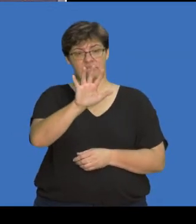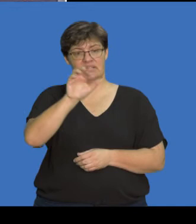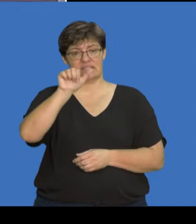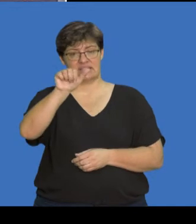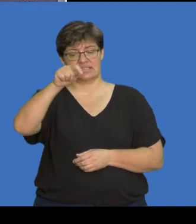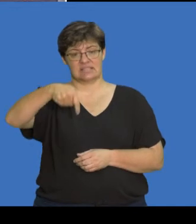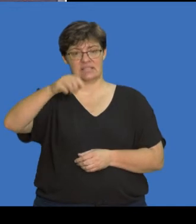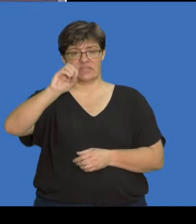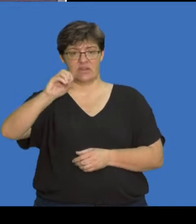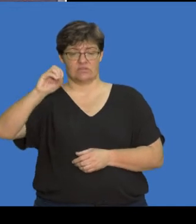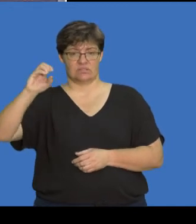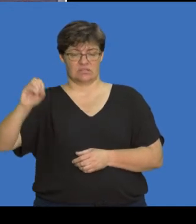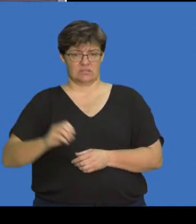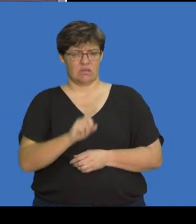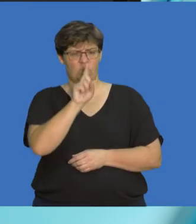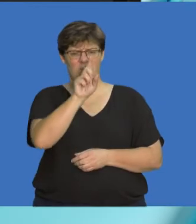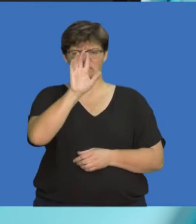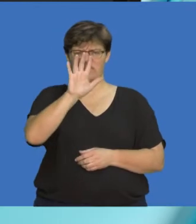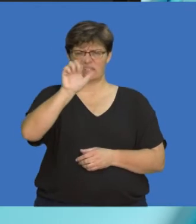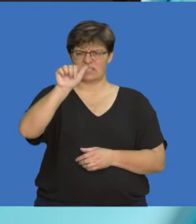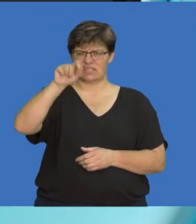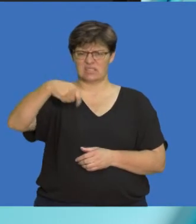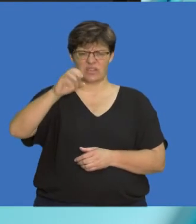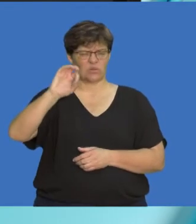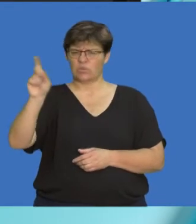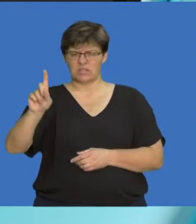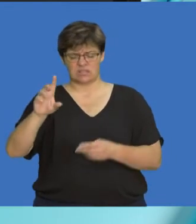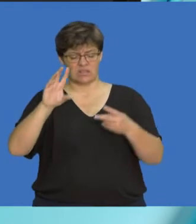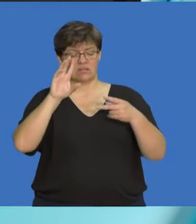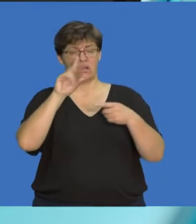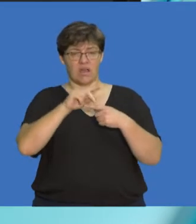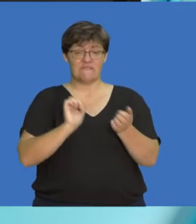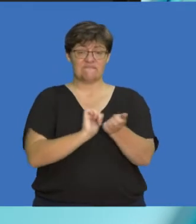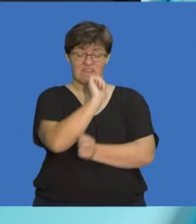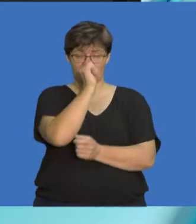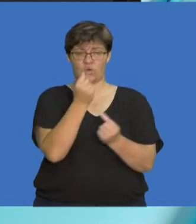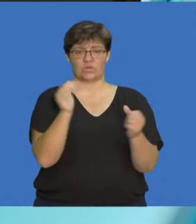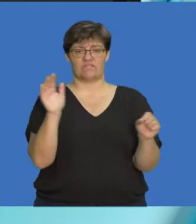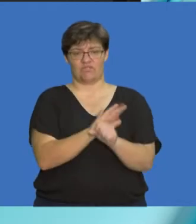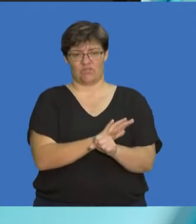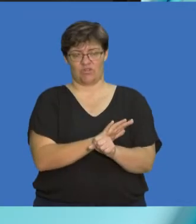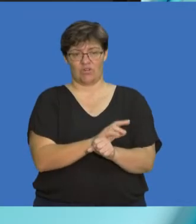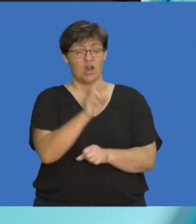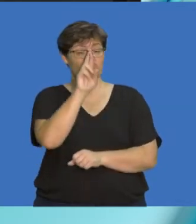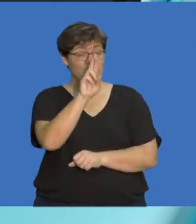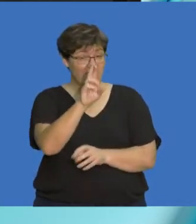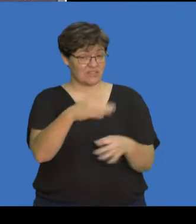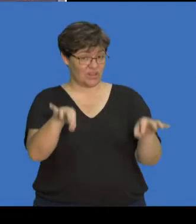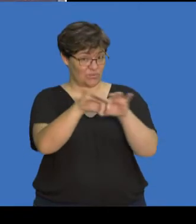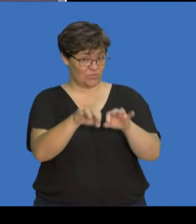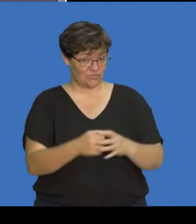156,000. What is the 156,000? It's my total fixed costs in rands, in rand